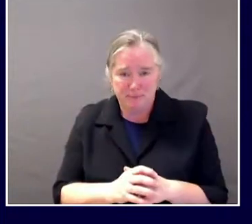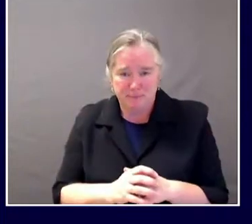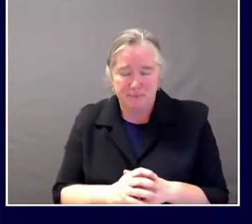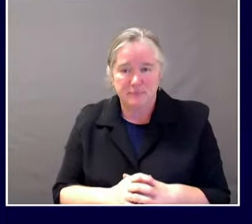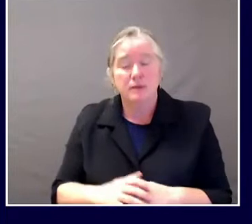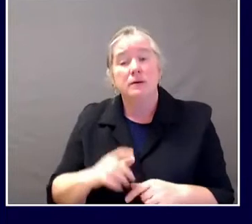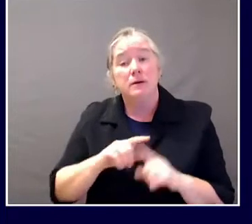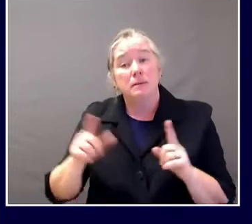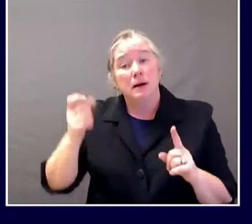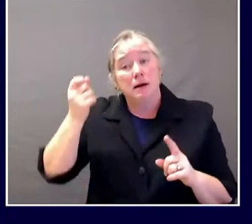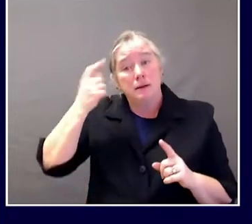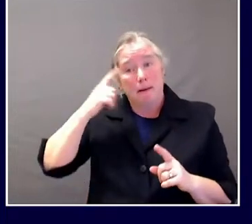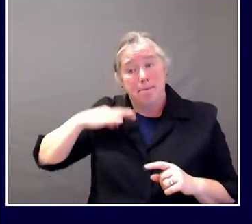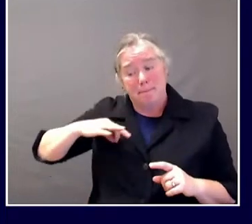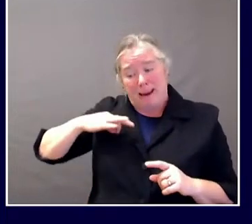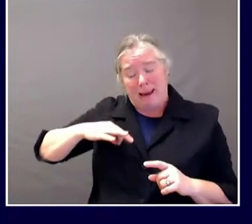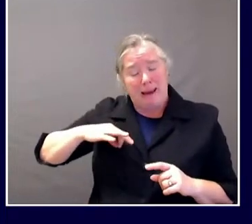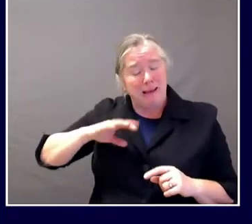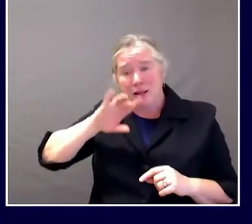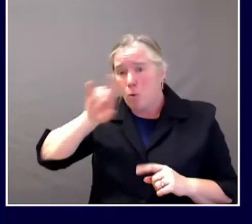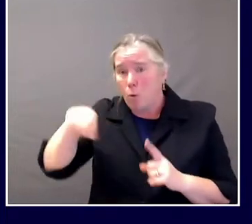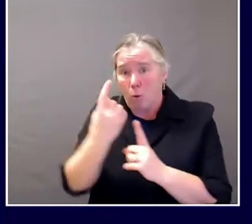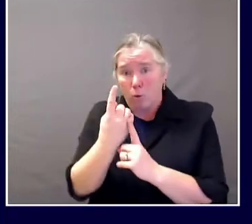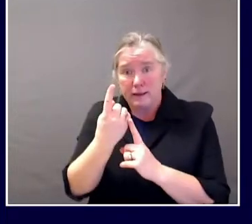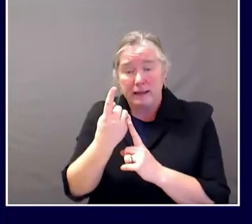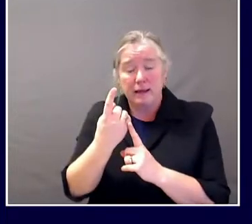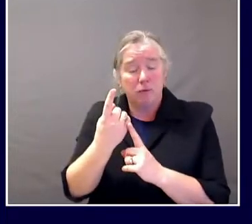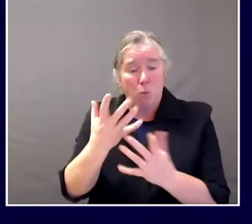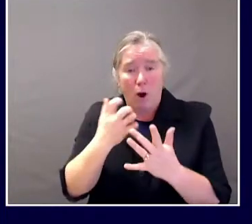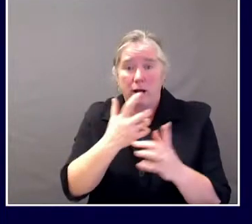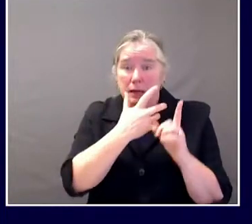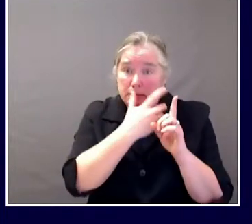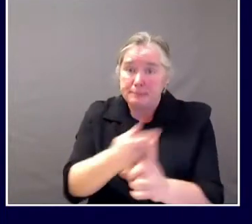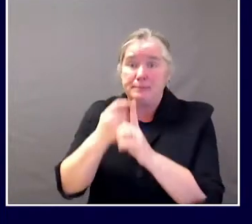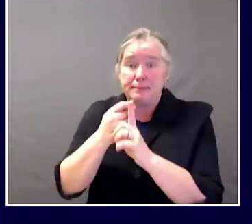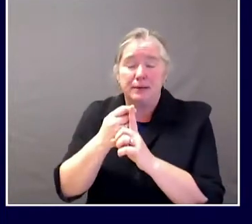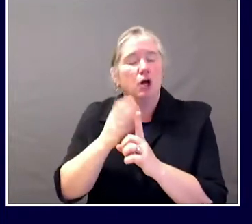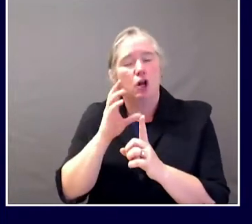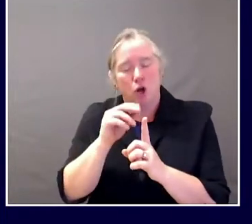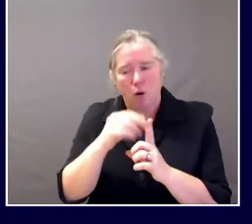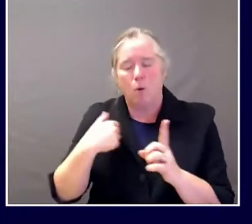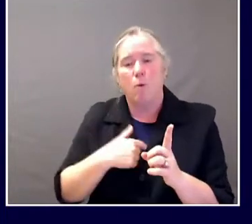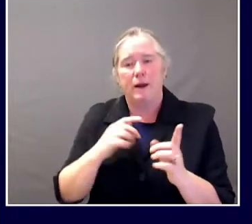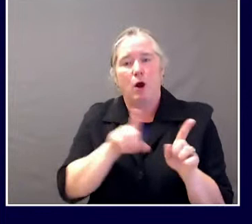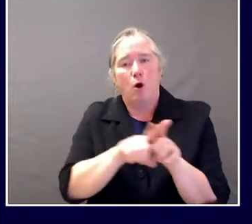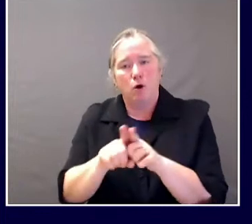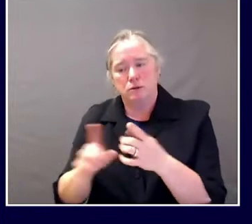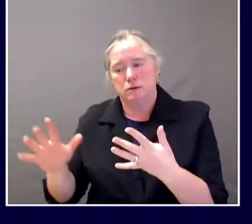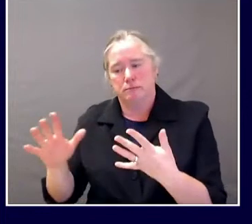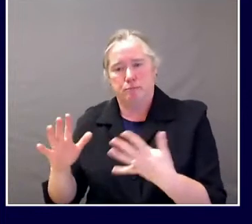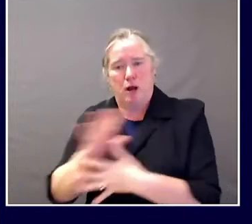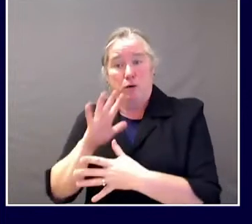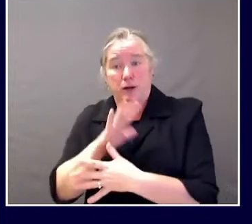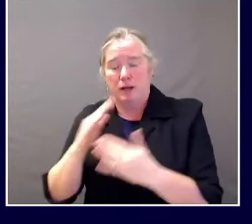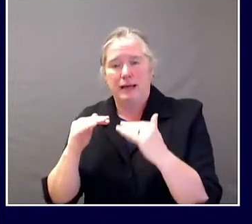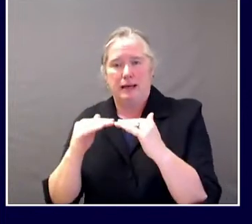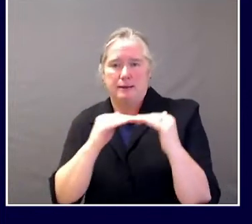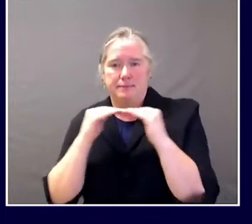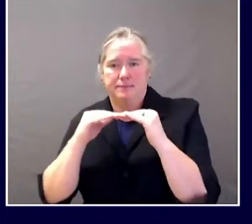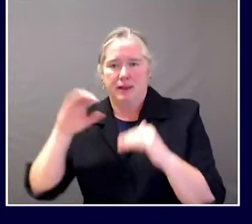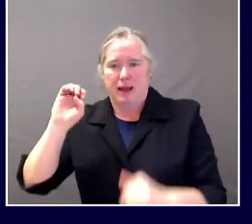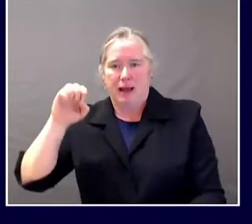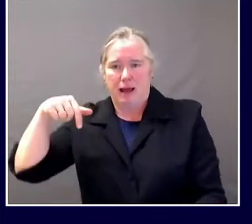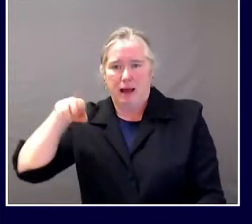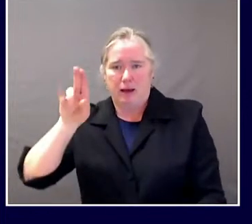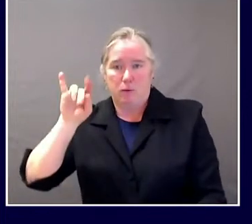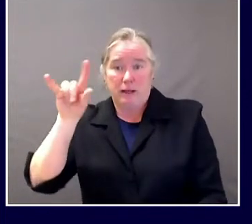never been our only goal. Equity matters as well. That's why we have made deliberate decisions to